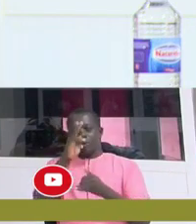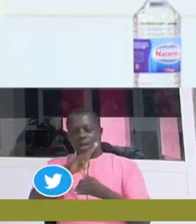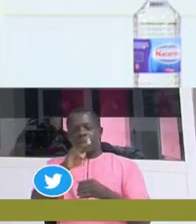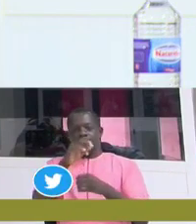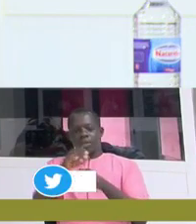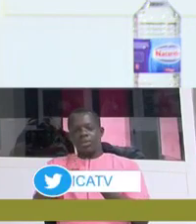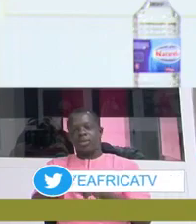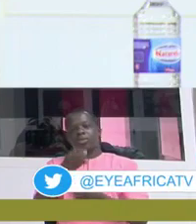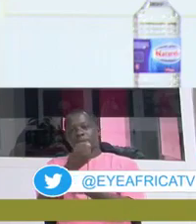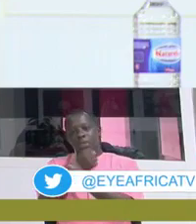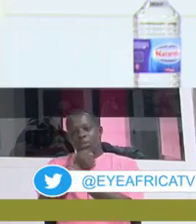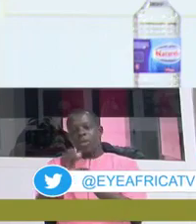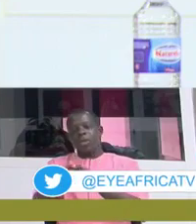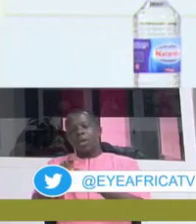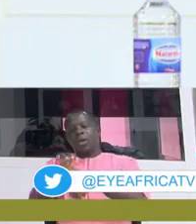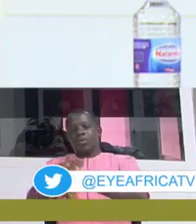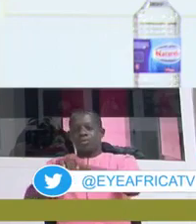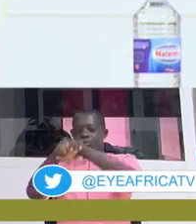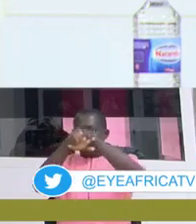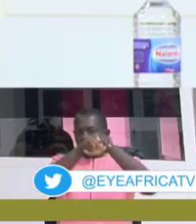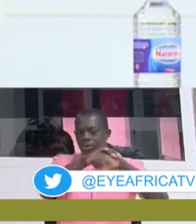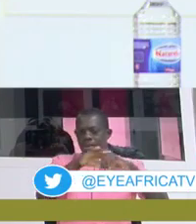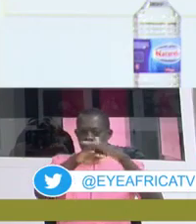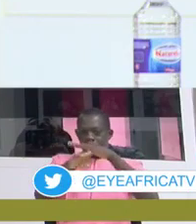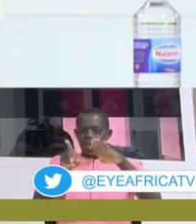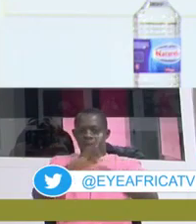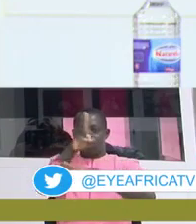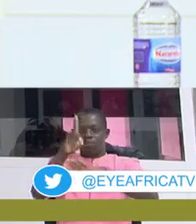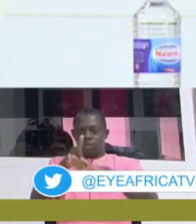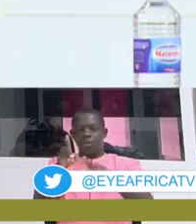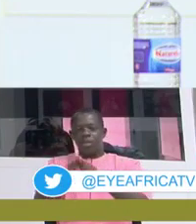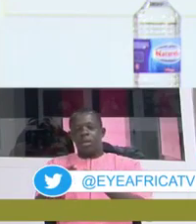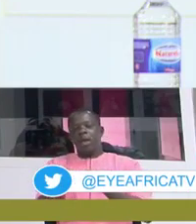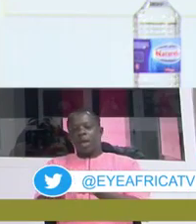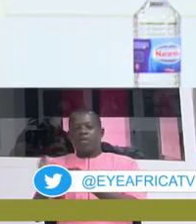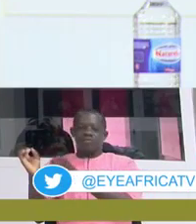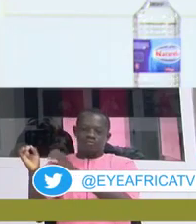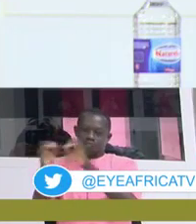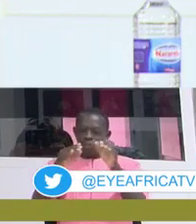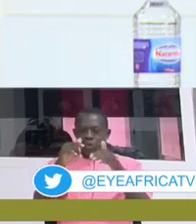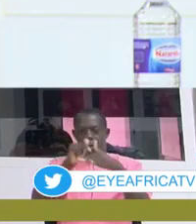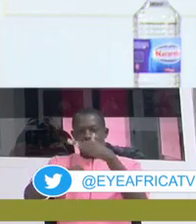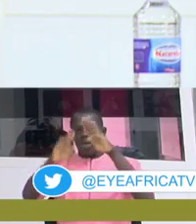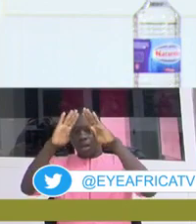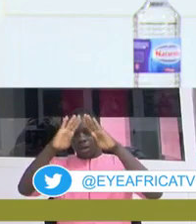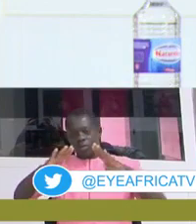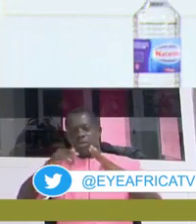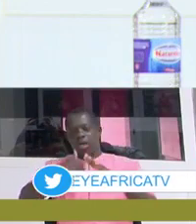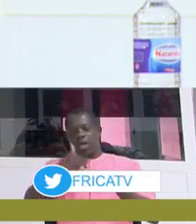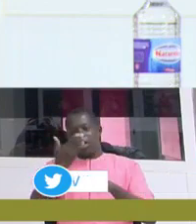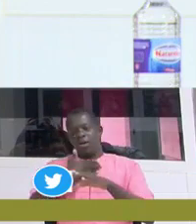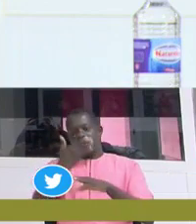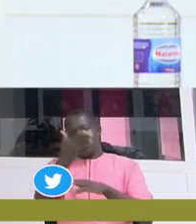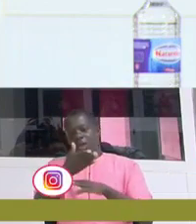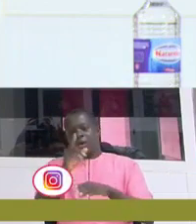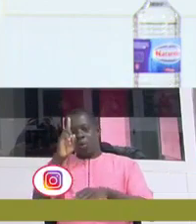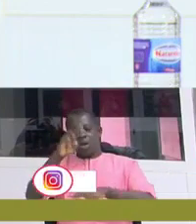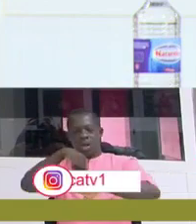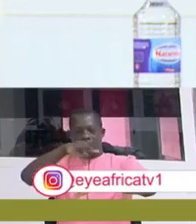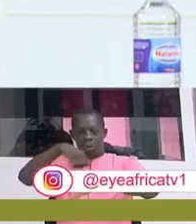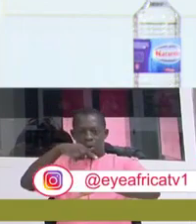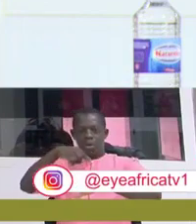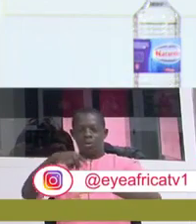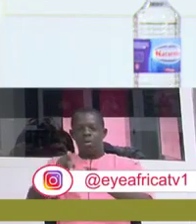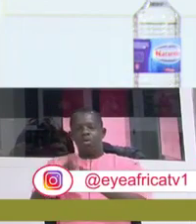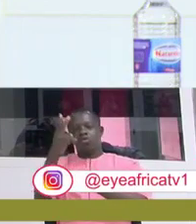When they caught me, yen samba konoro, they took me inside. Yen kono, they threw me into a room. Mbeje, I was there. 1 hour.